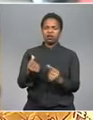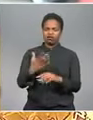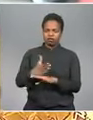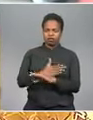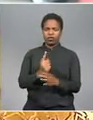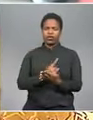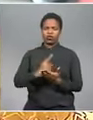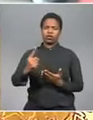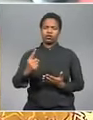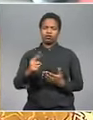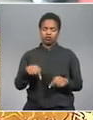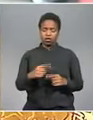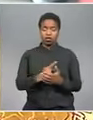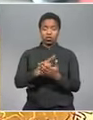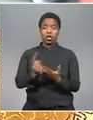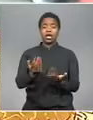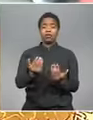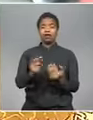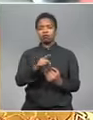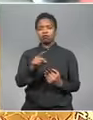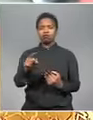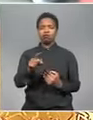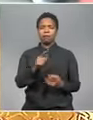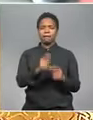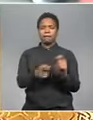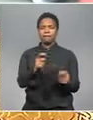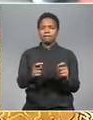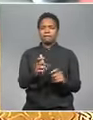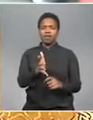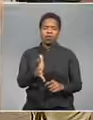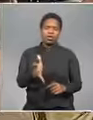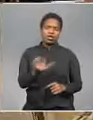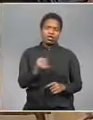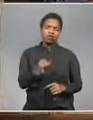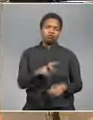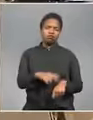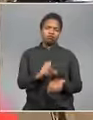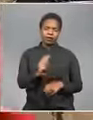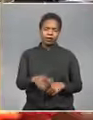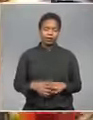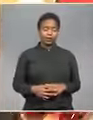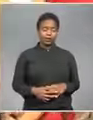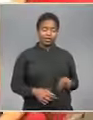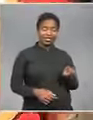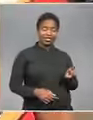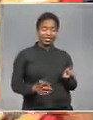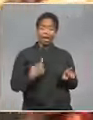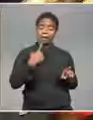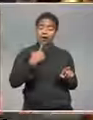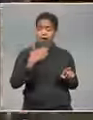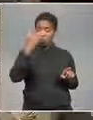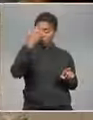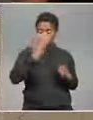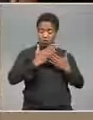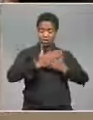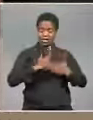this week, primarily, we're expecting taxpayers to make their payments for all that is still remaining. SARS says it will only know at midnight